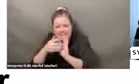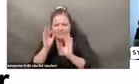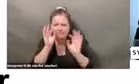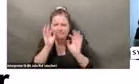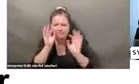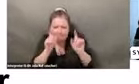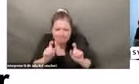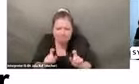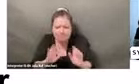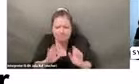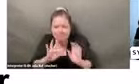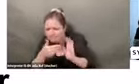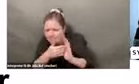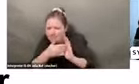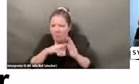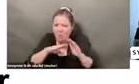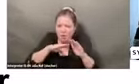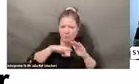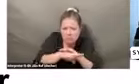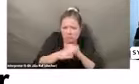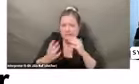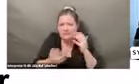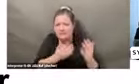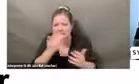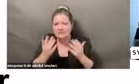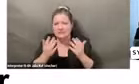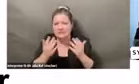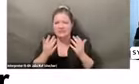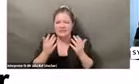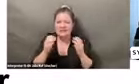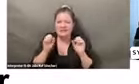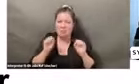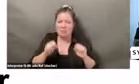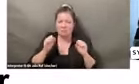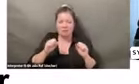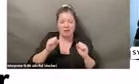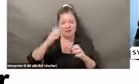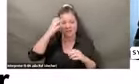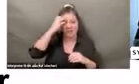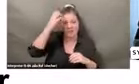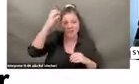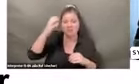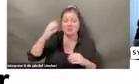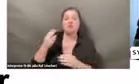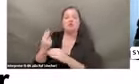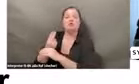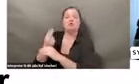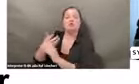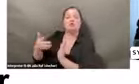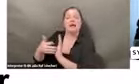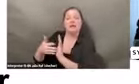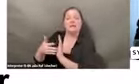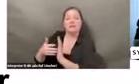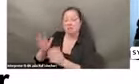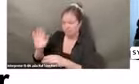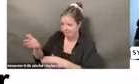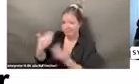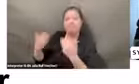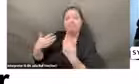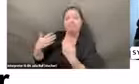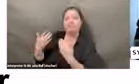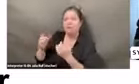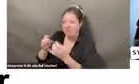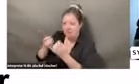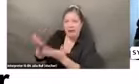to a world where public sector bodies just rely on the user testing. And I think user testing is